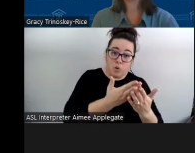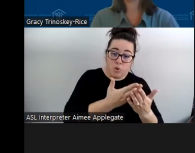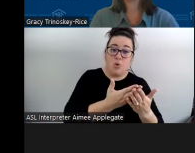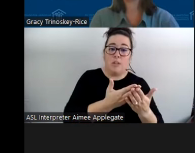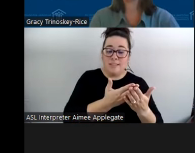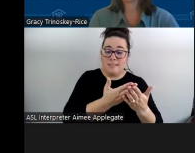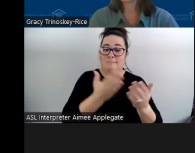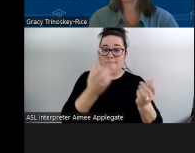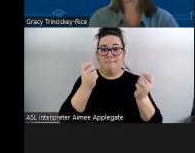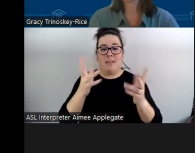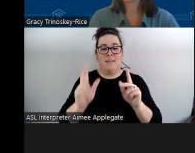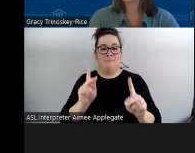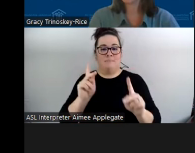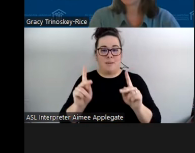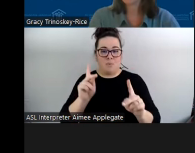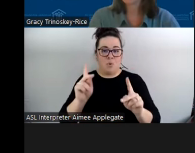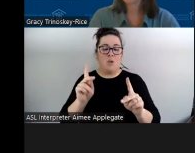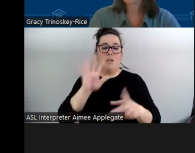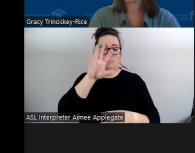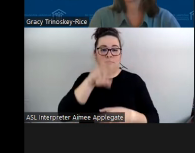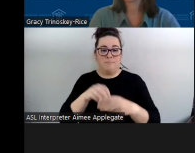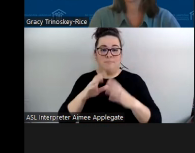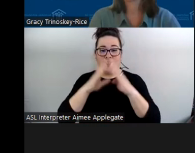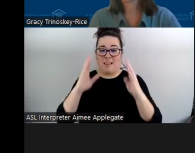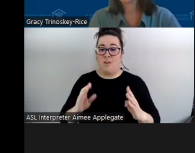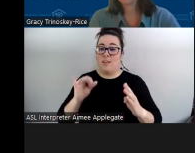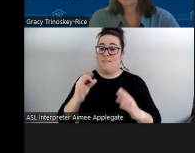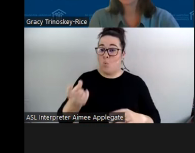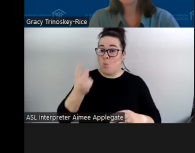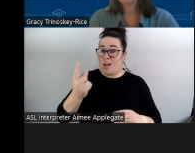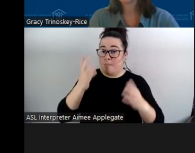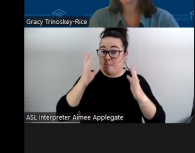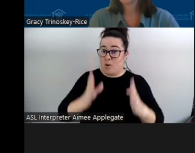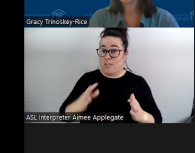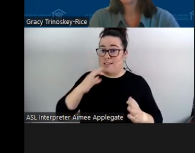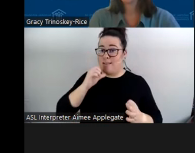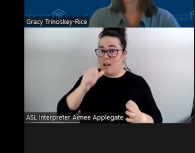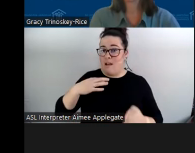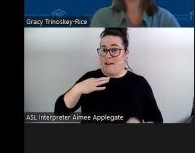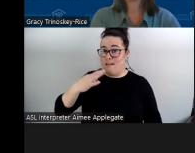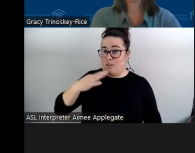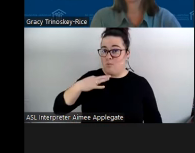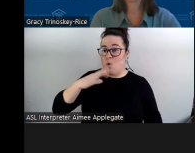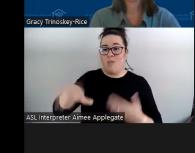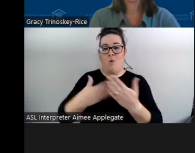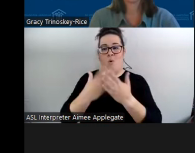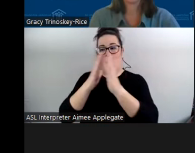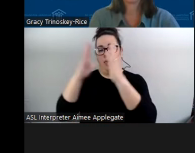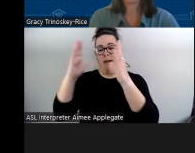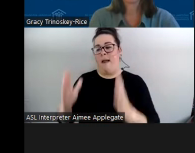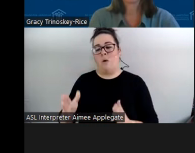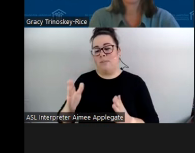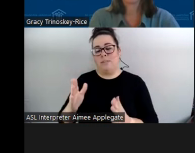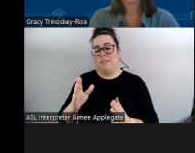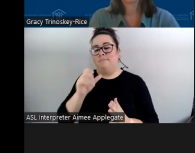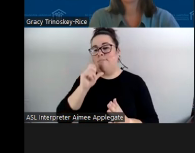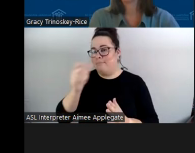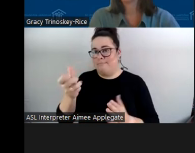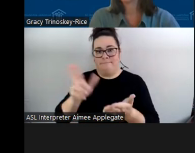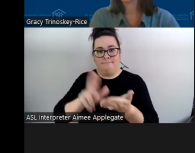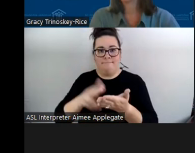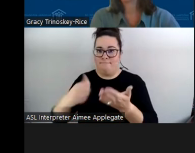lots of people in households, if one person wasn't eligible, the entire household would be disenrolled, which is obviously unacceptable because